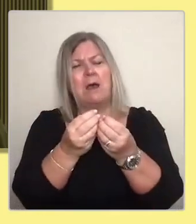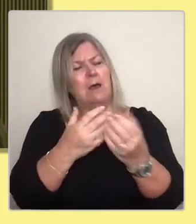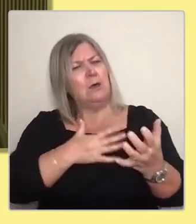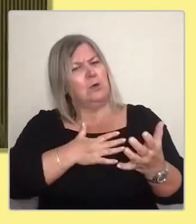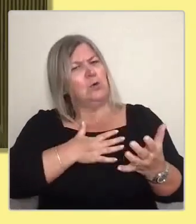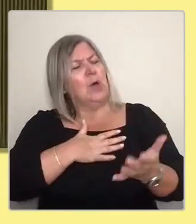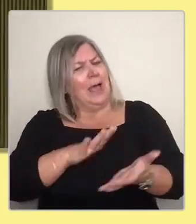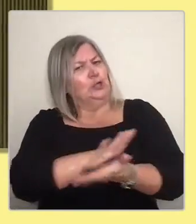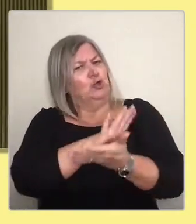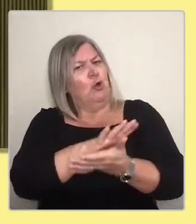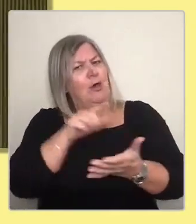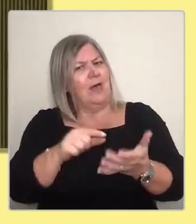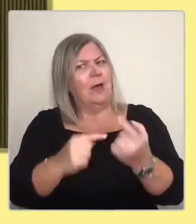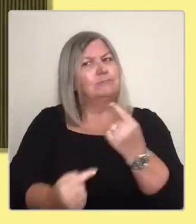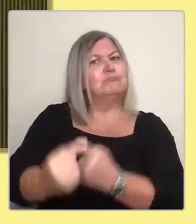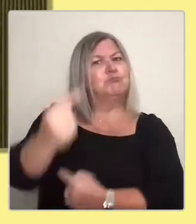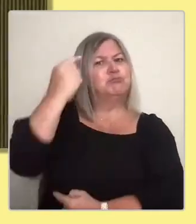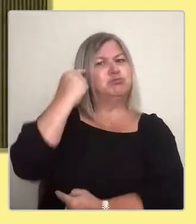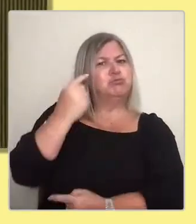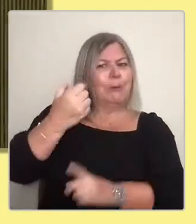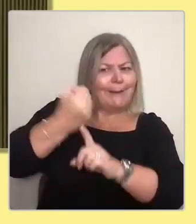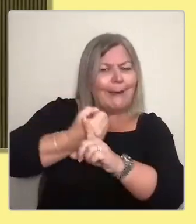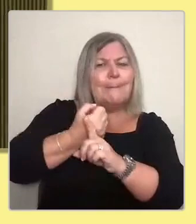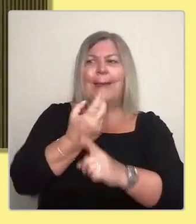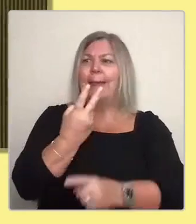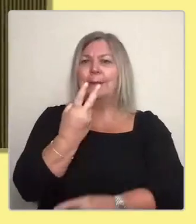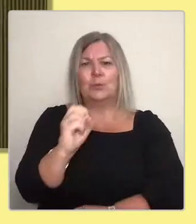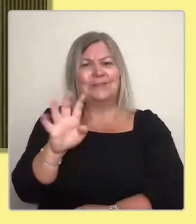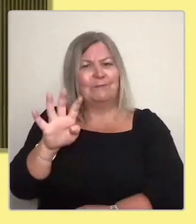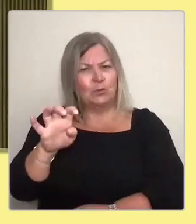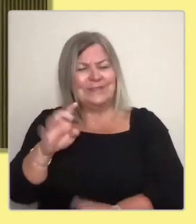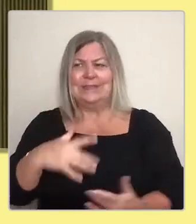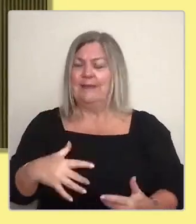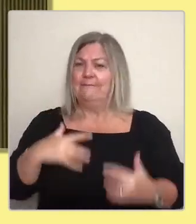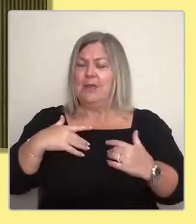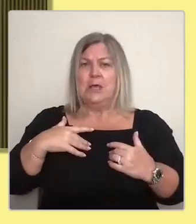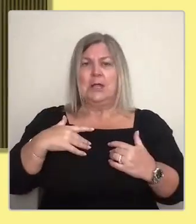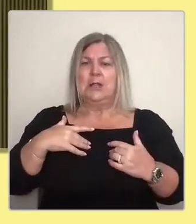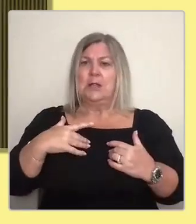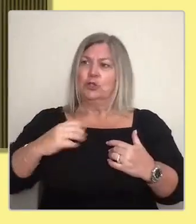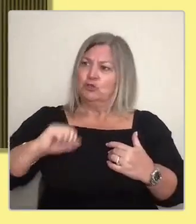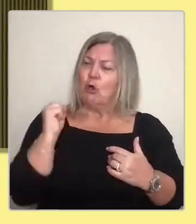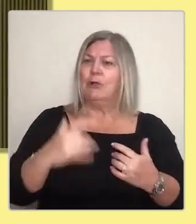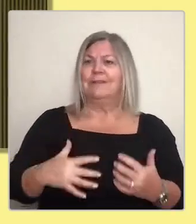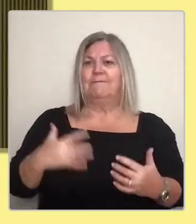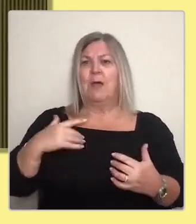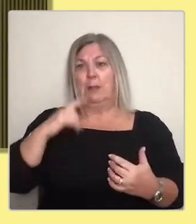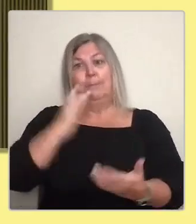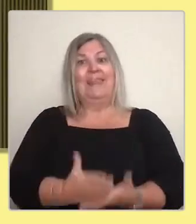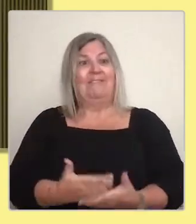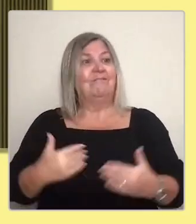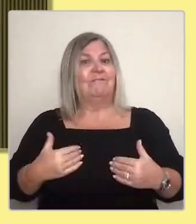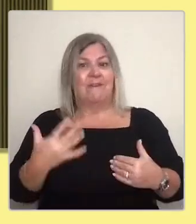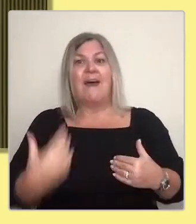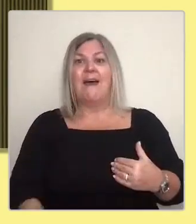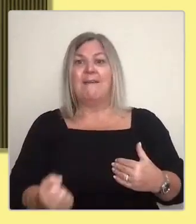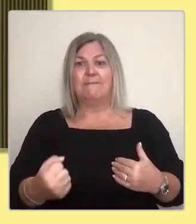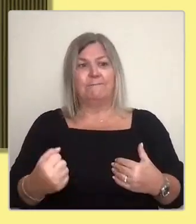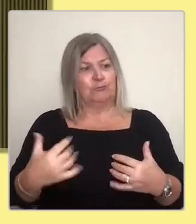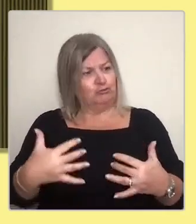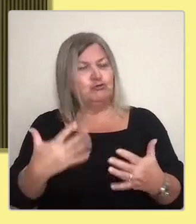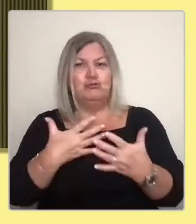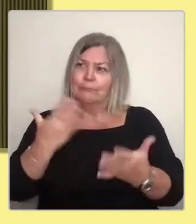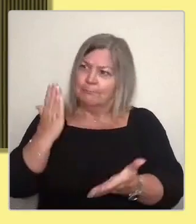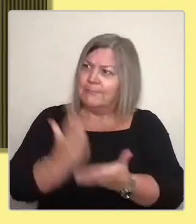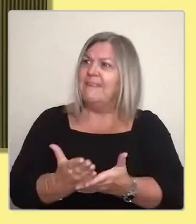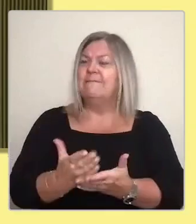that Scotland had this sense of self-belief at that time as well. And I think that that's the Scotland that we all want. I think